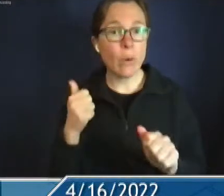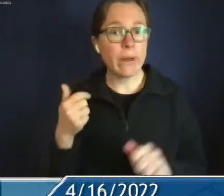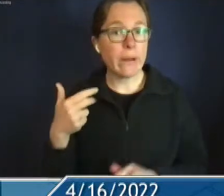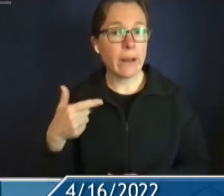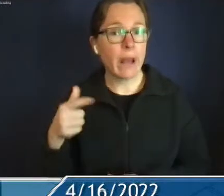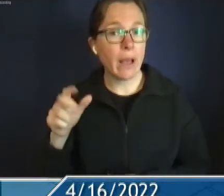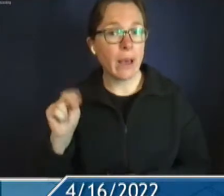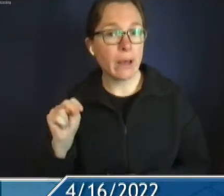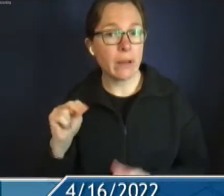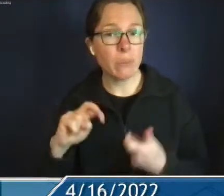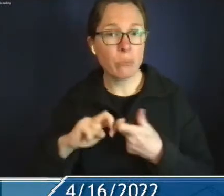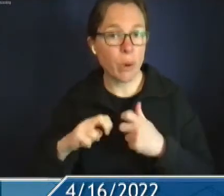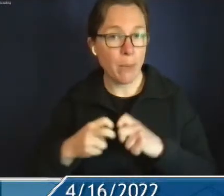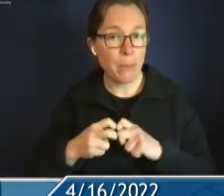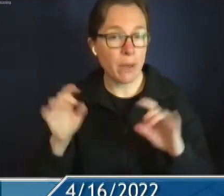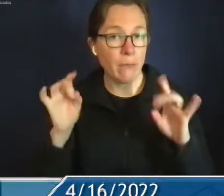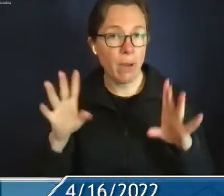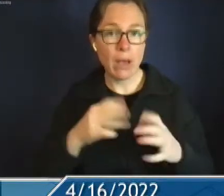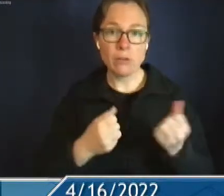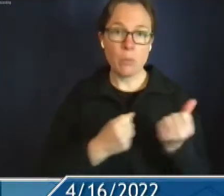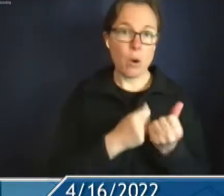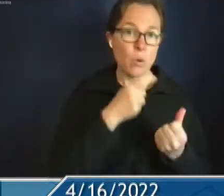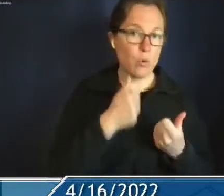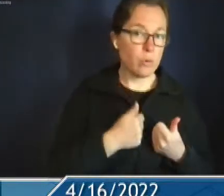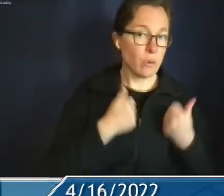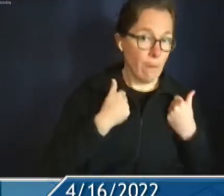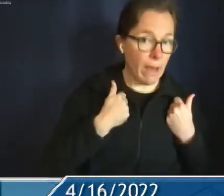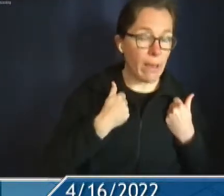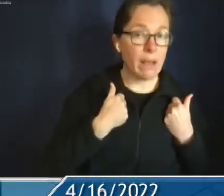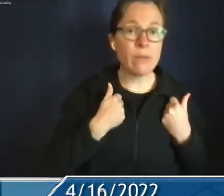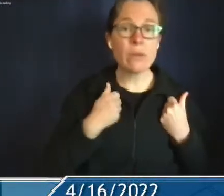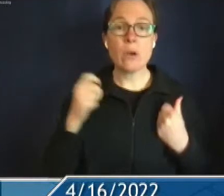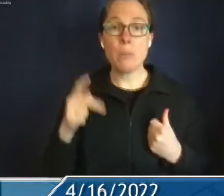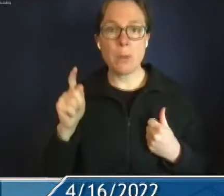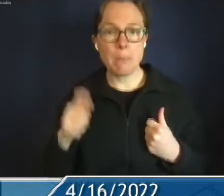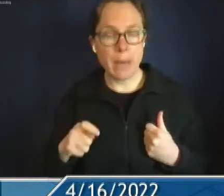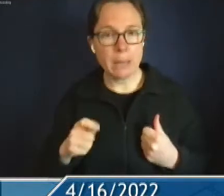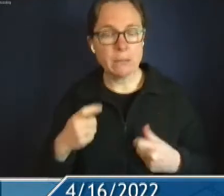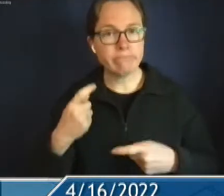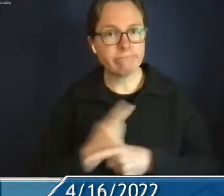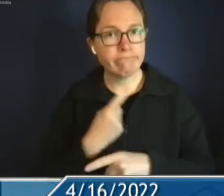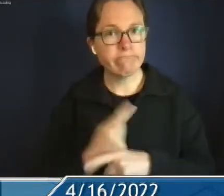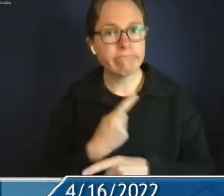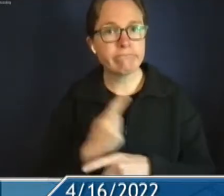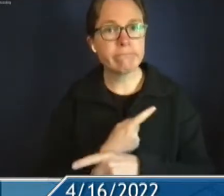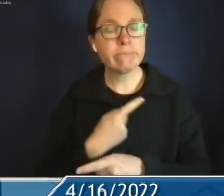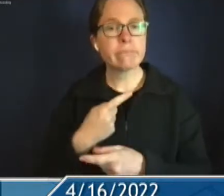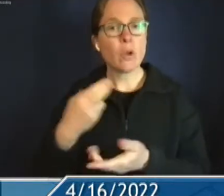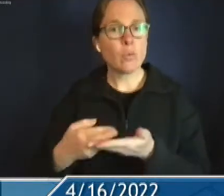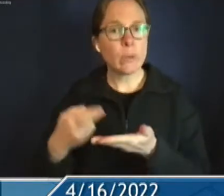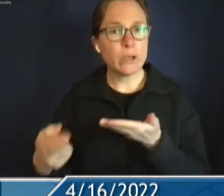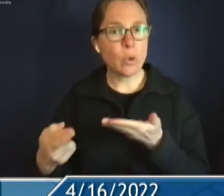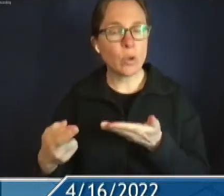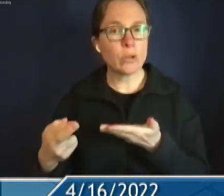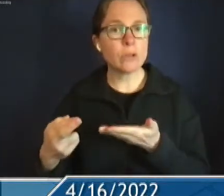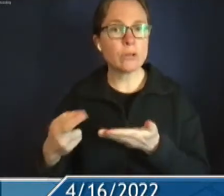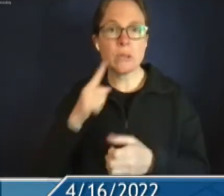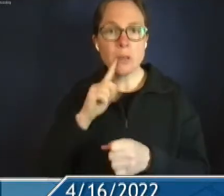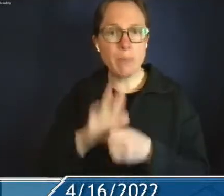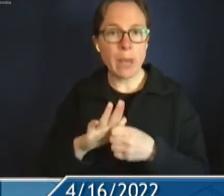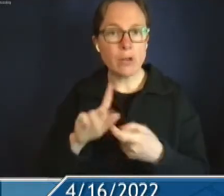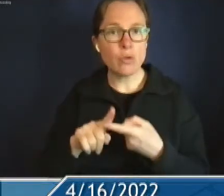support survivors of gun violence, Portland needs to adequately resource the Office of Violence